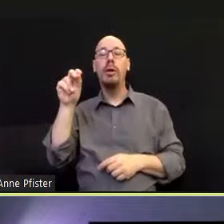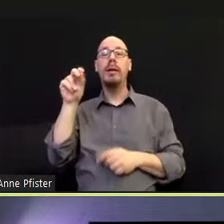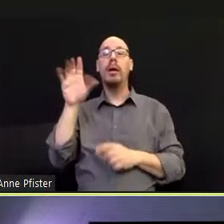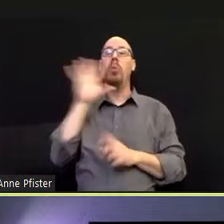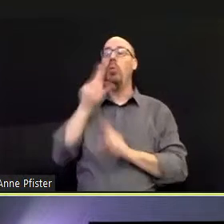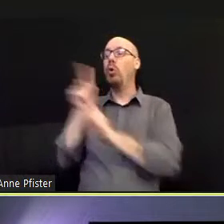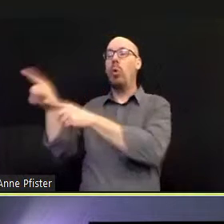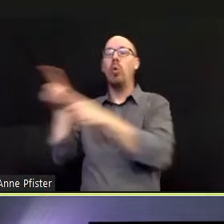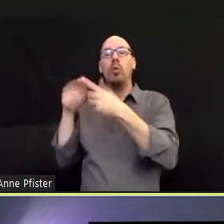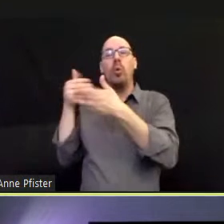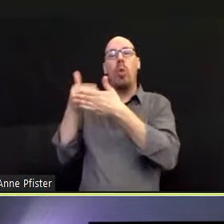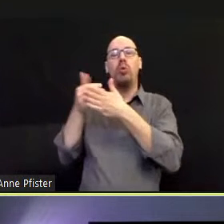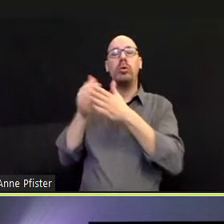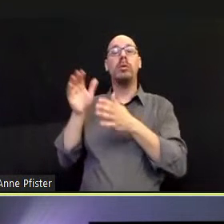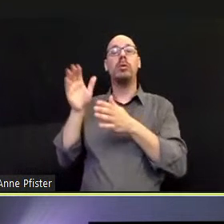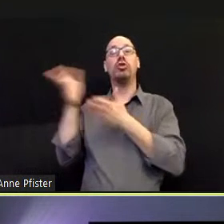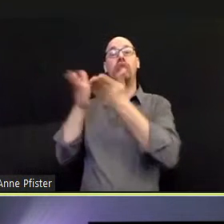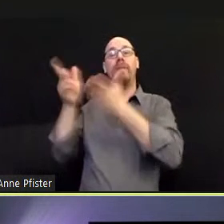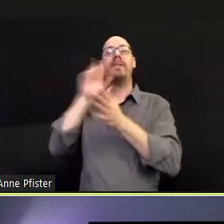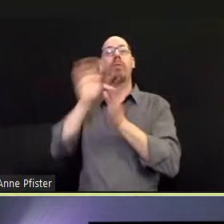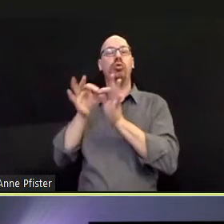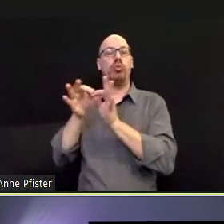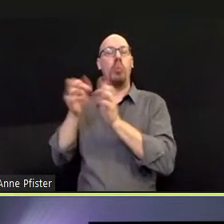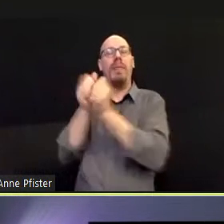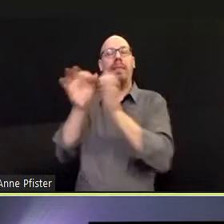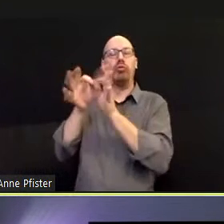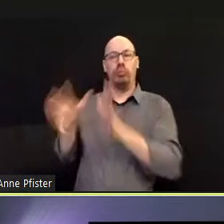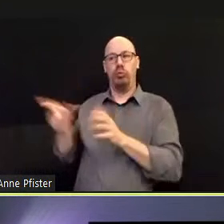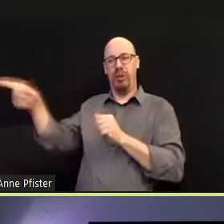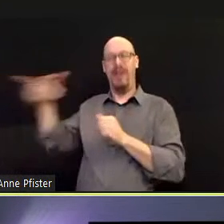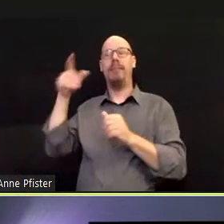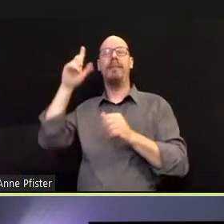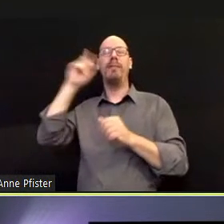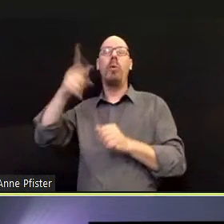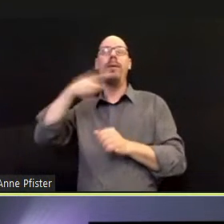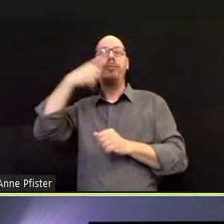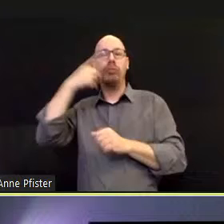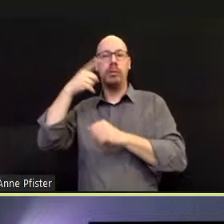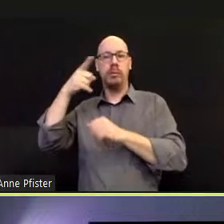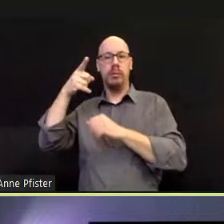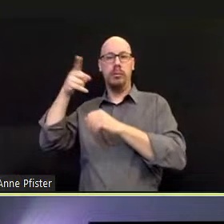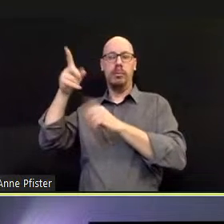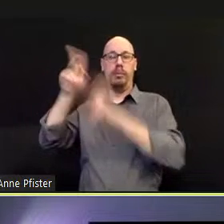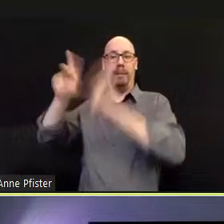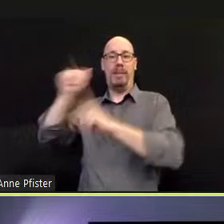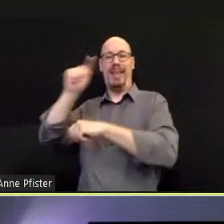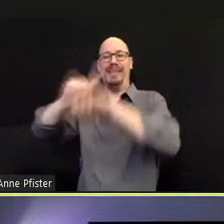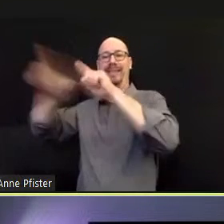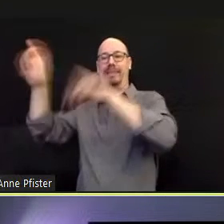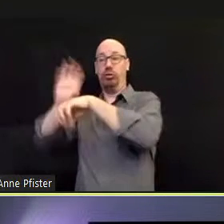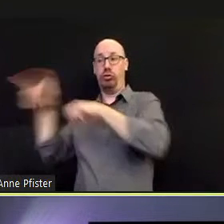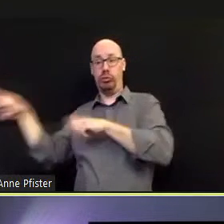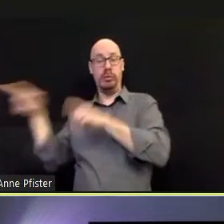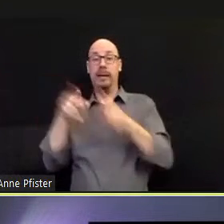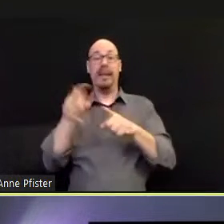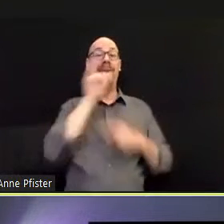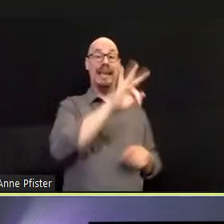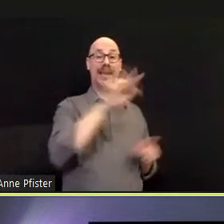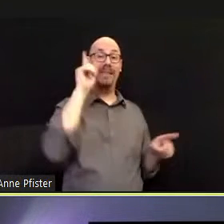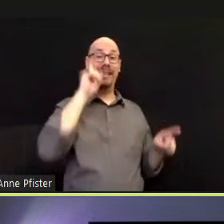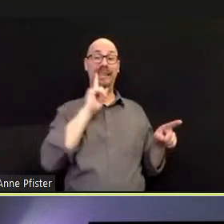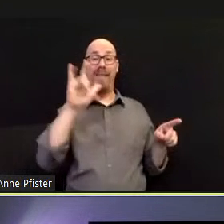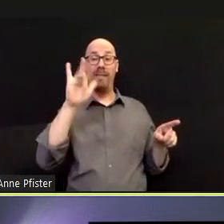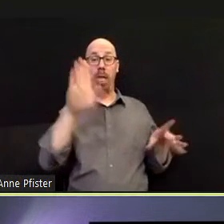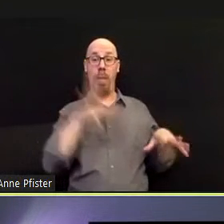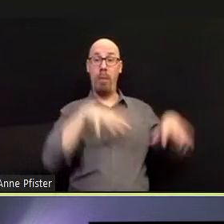interpreted service that was mainly for hearing parishioners at a different church. Whereas the Deaf Club, if they held any events at all, you might